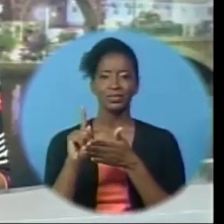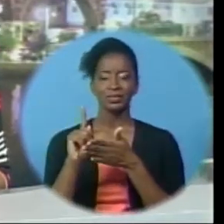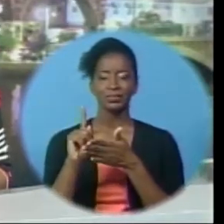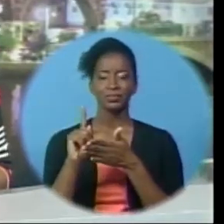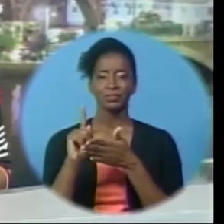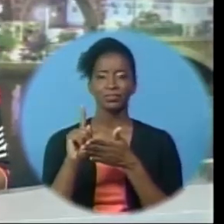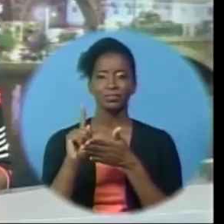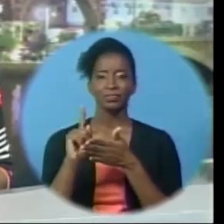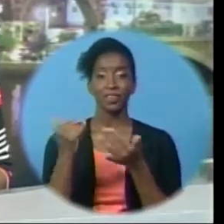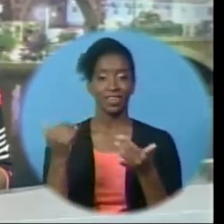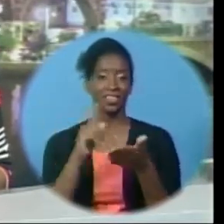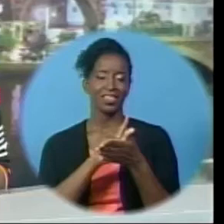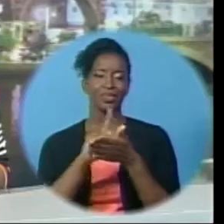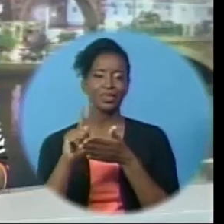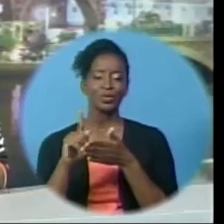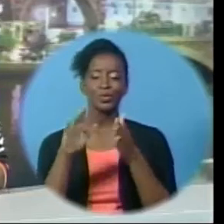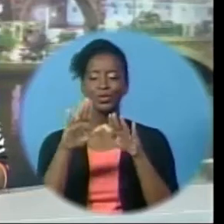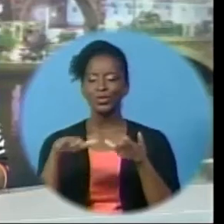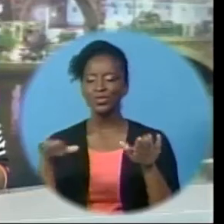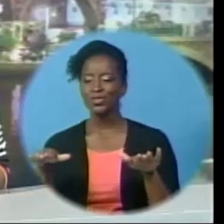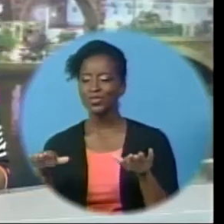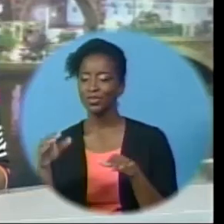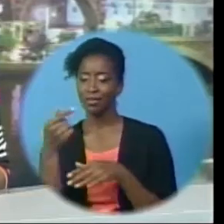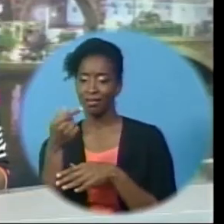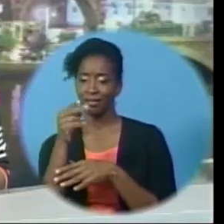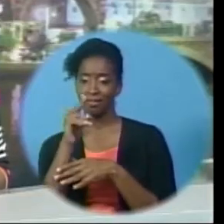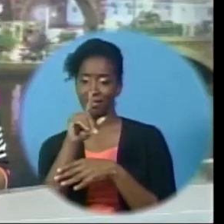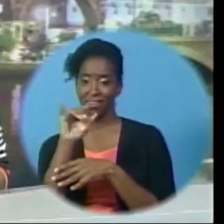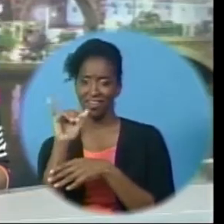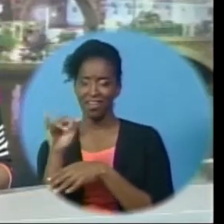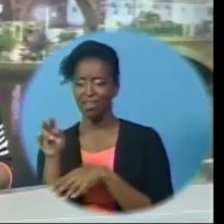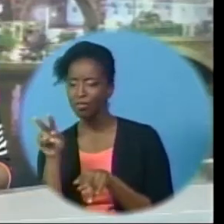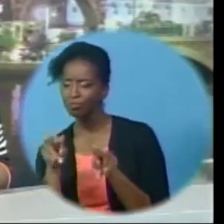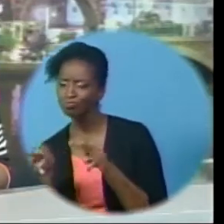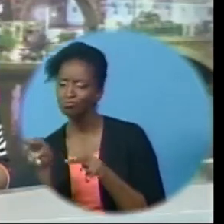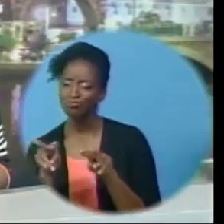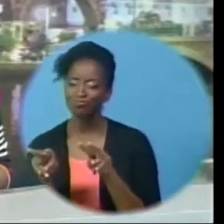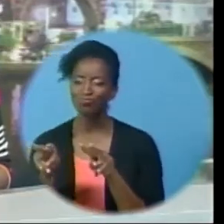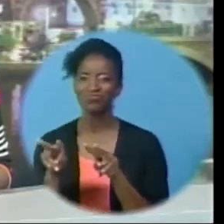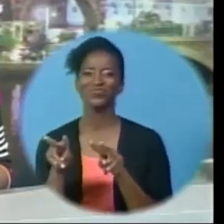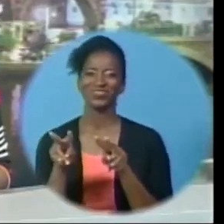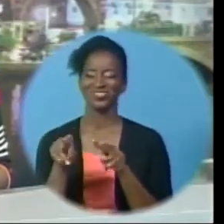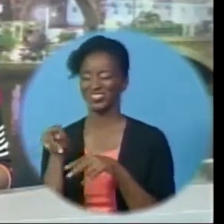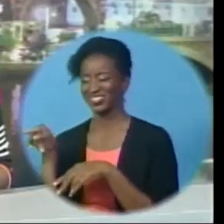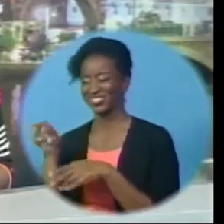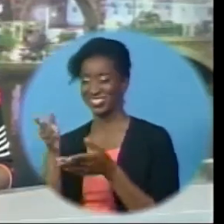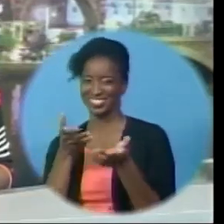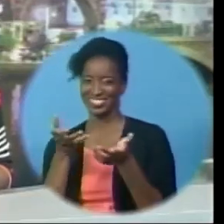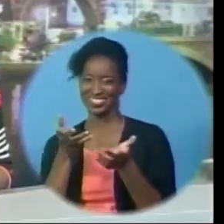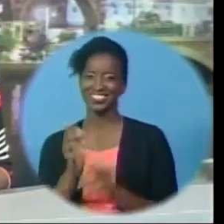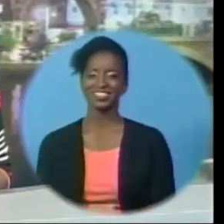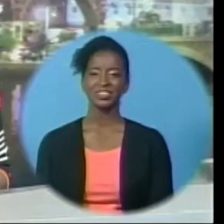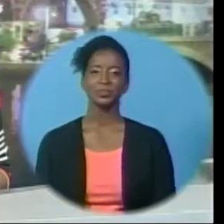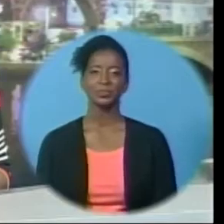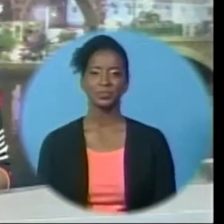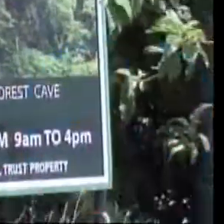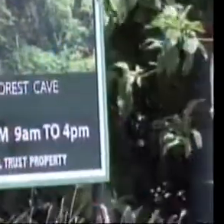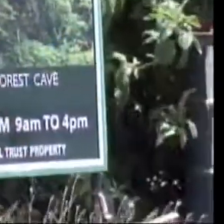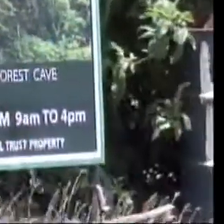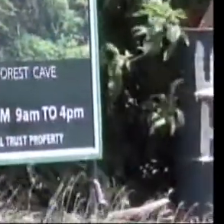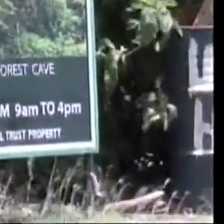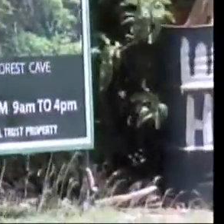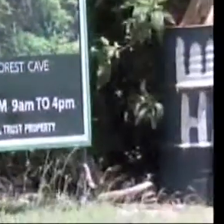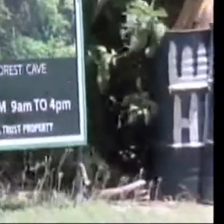entrepreneurship. Well, this week, Denise Blackman speaks to the children who are spending their summer in a gully. Back